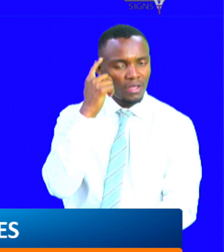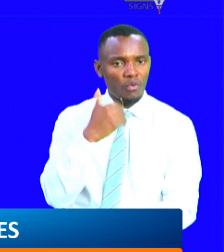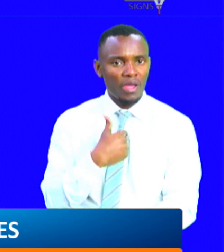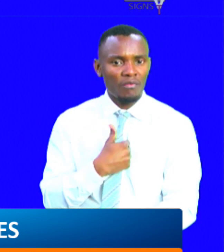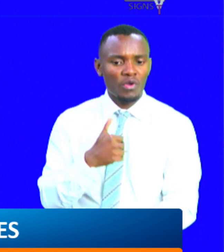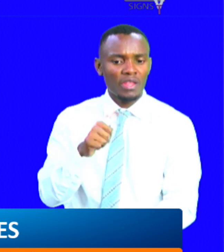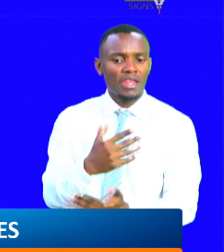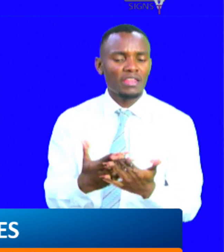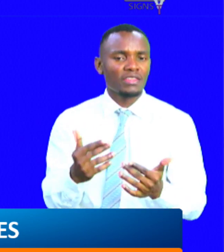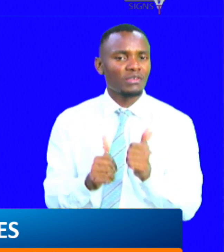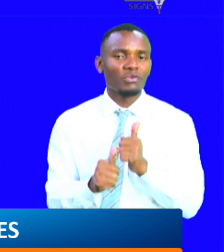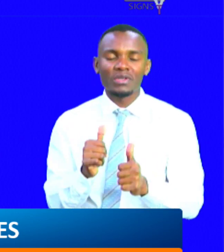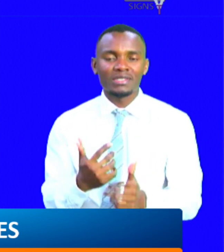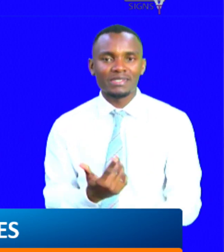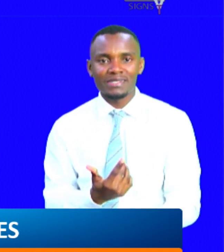untoward